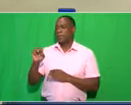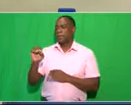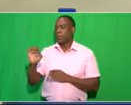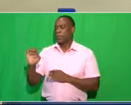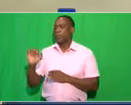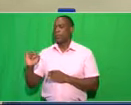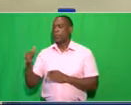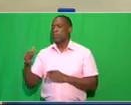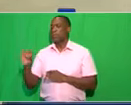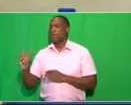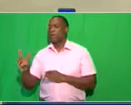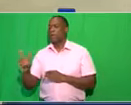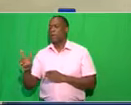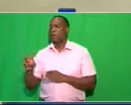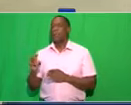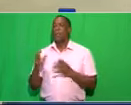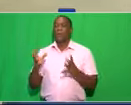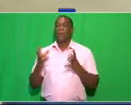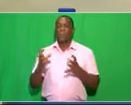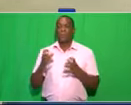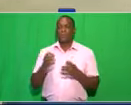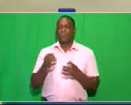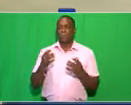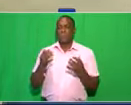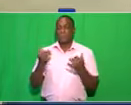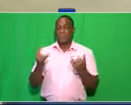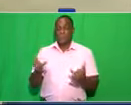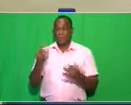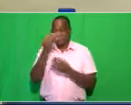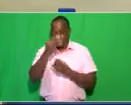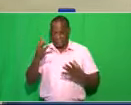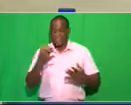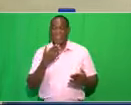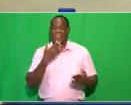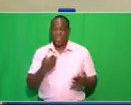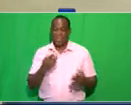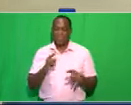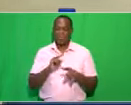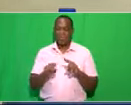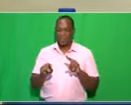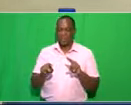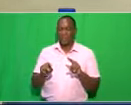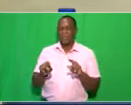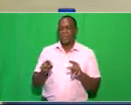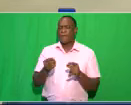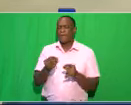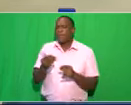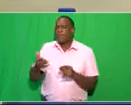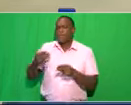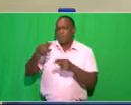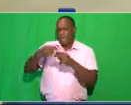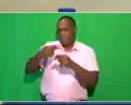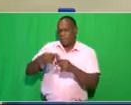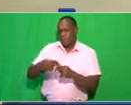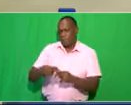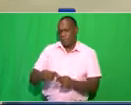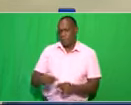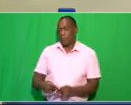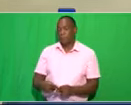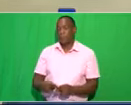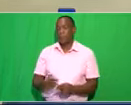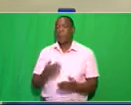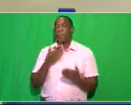without saying thank you to some key persons, and there are quite a lot, but I'm just going to mention some broad names. We want to say